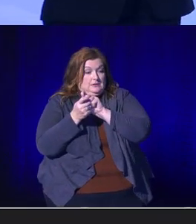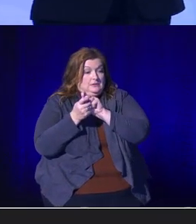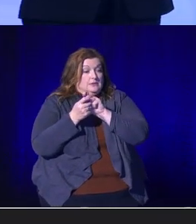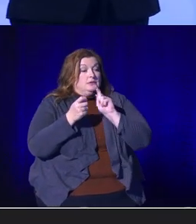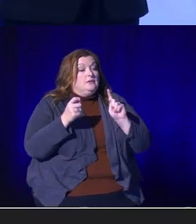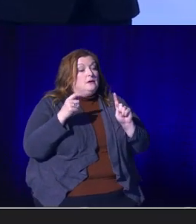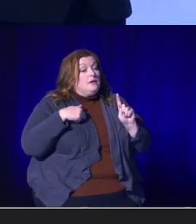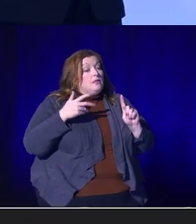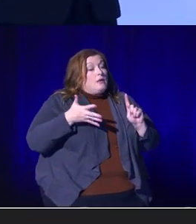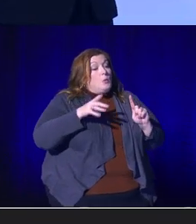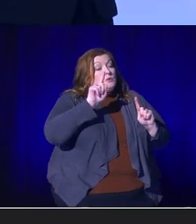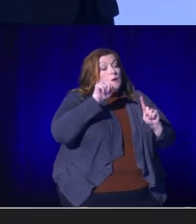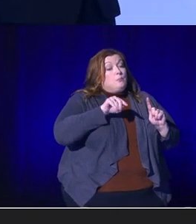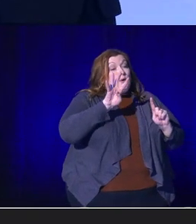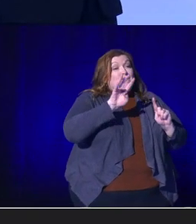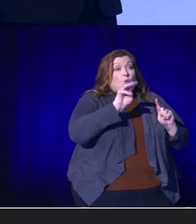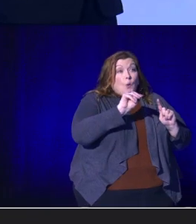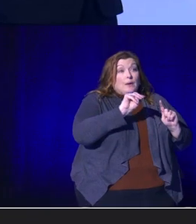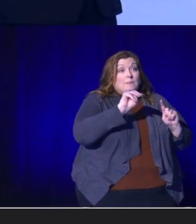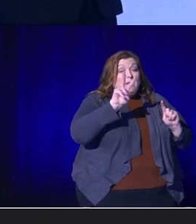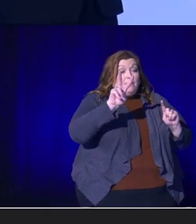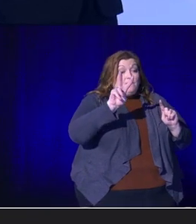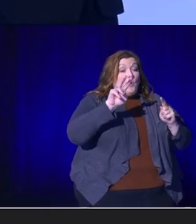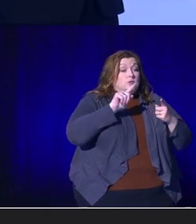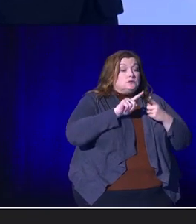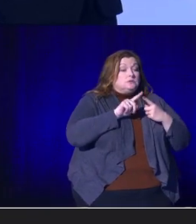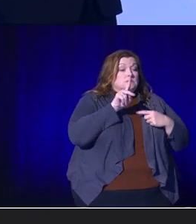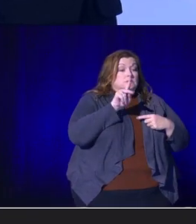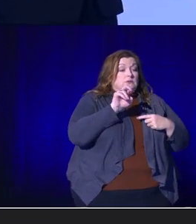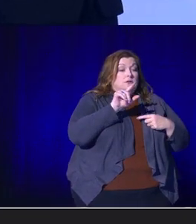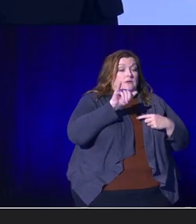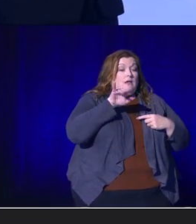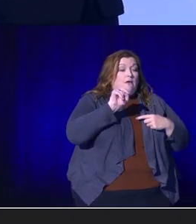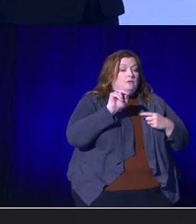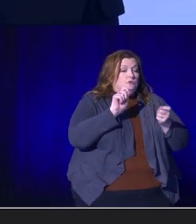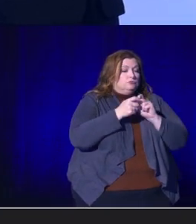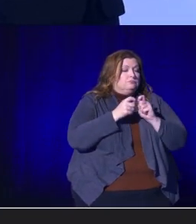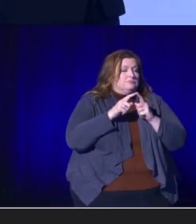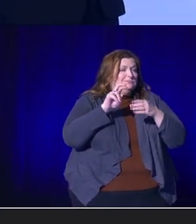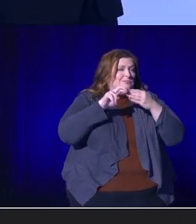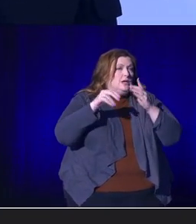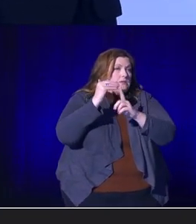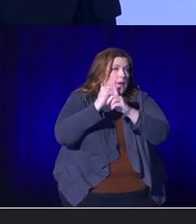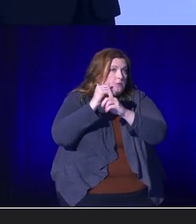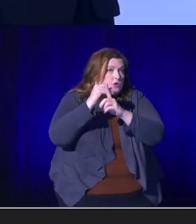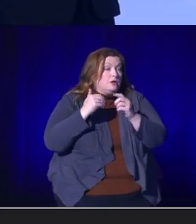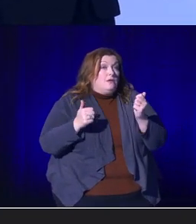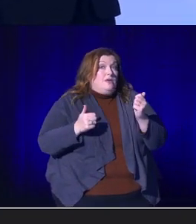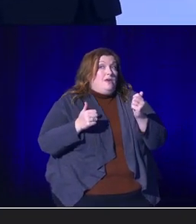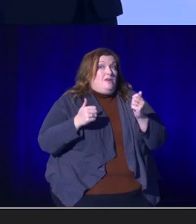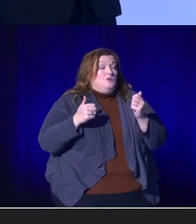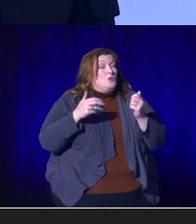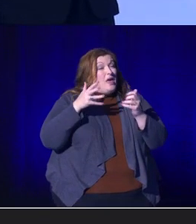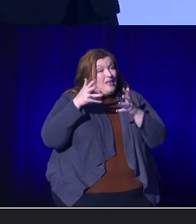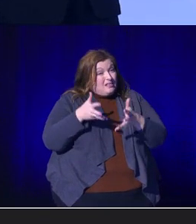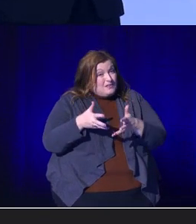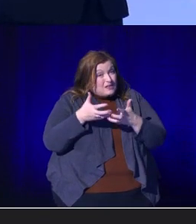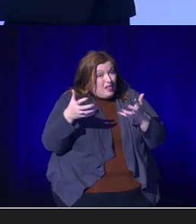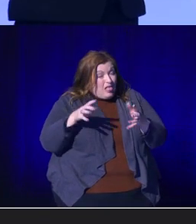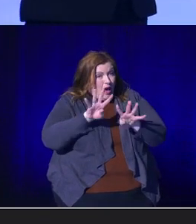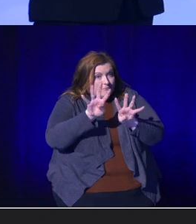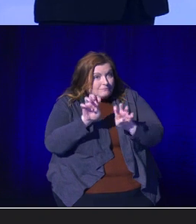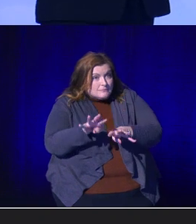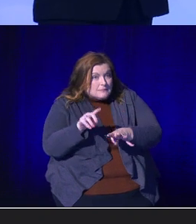Kelvin change as a result of temperature. So that leaves much of the component in question, which must now